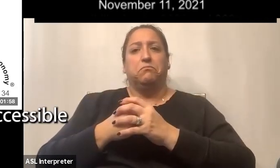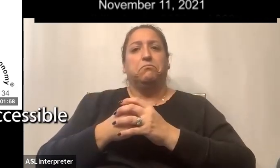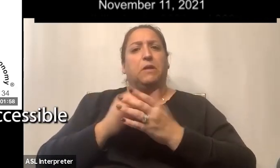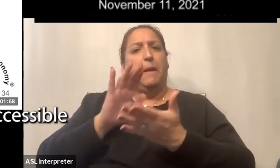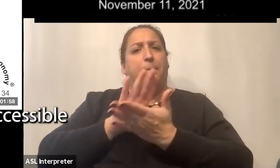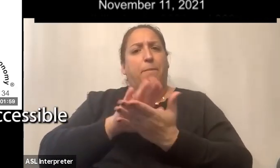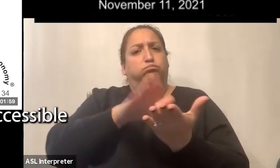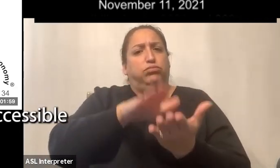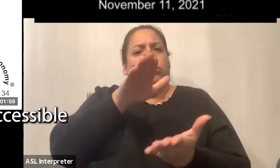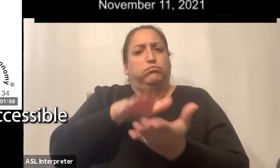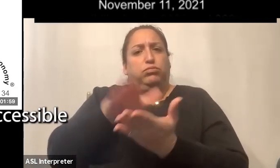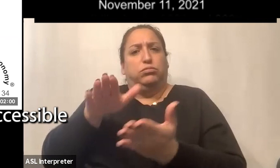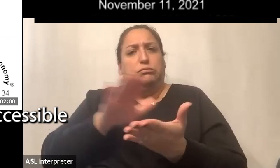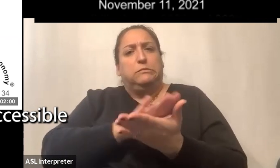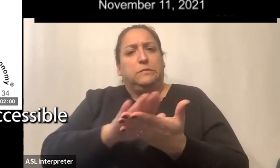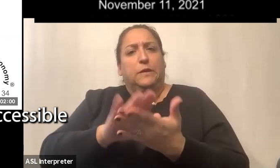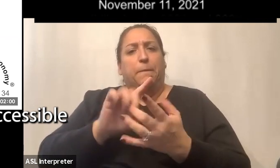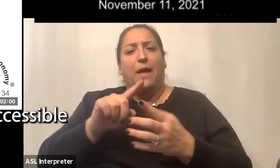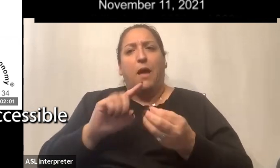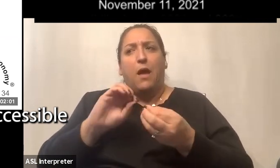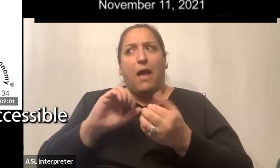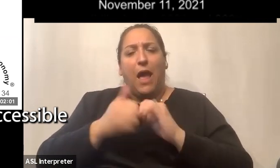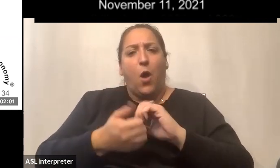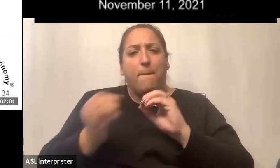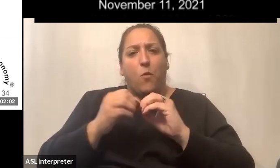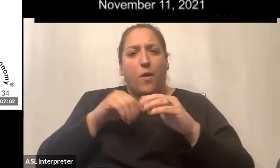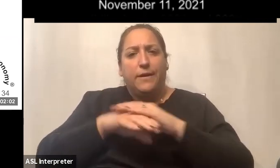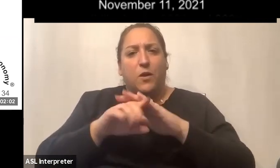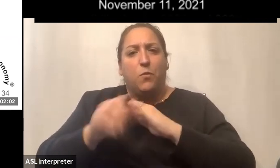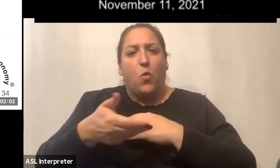but how can we make this more accessible and welcoming?